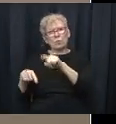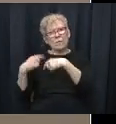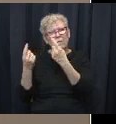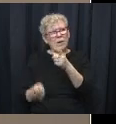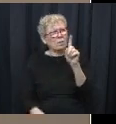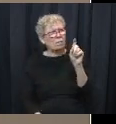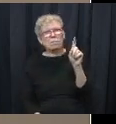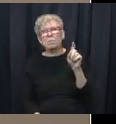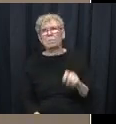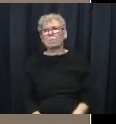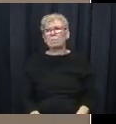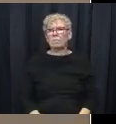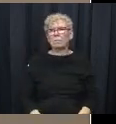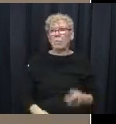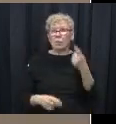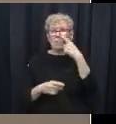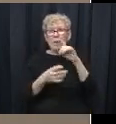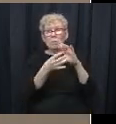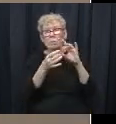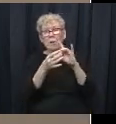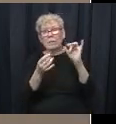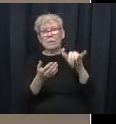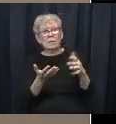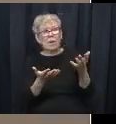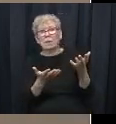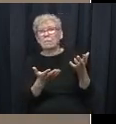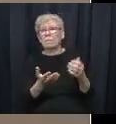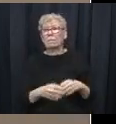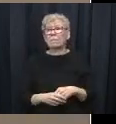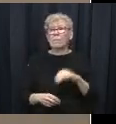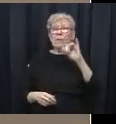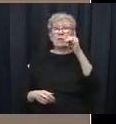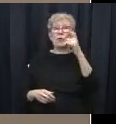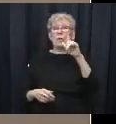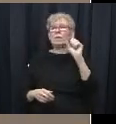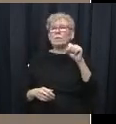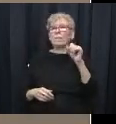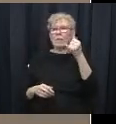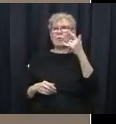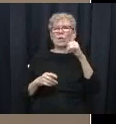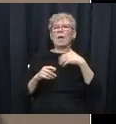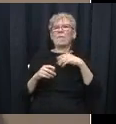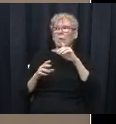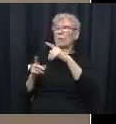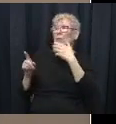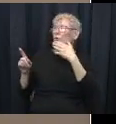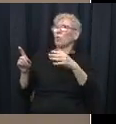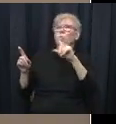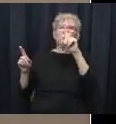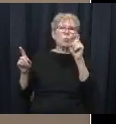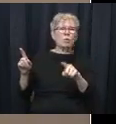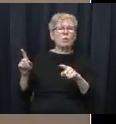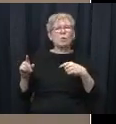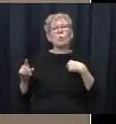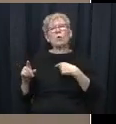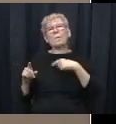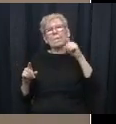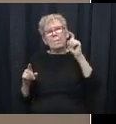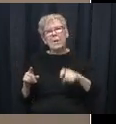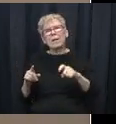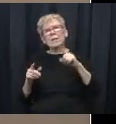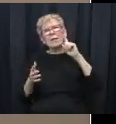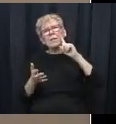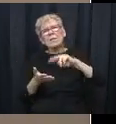Thank you very much for the question, because we absolutely have to be intentional in our efforts to make sure that no one is left behind.